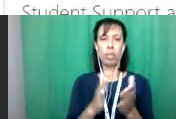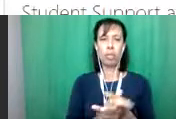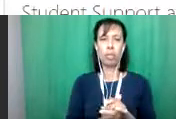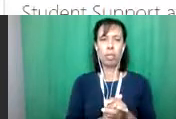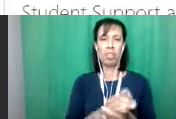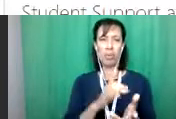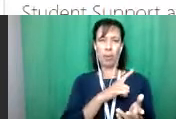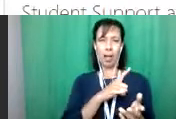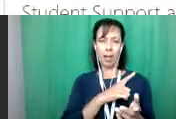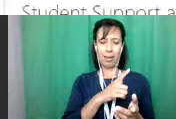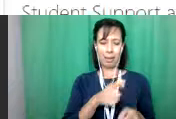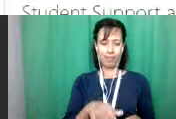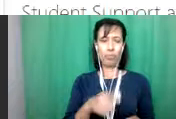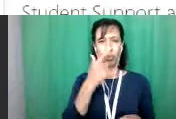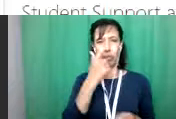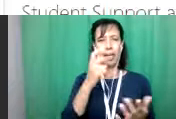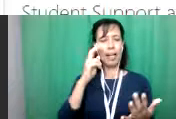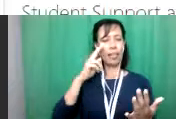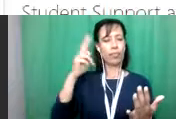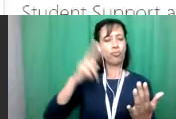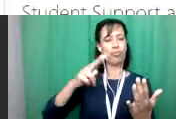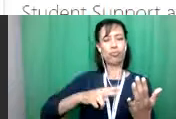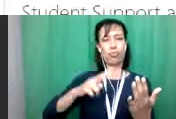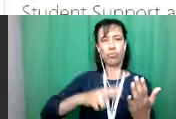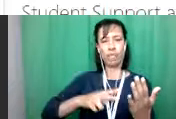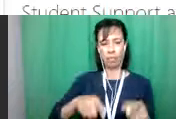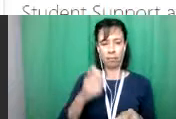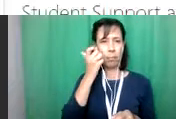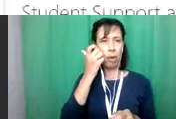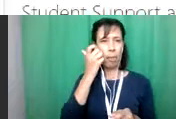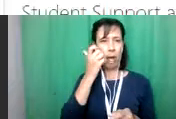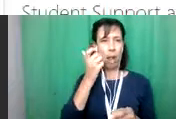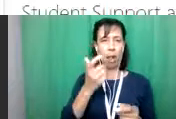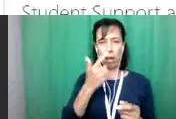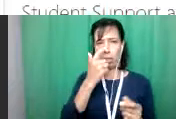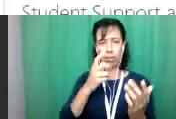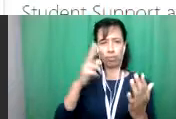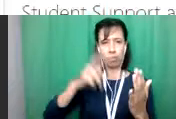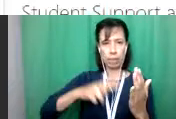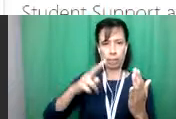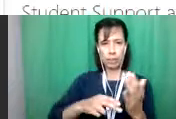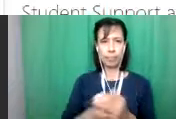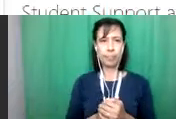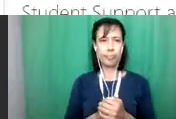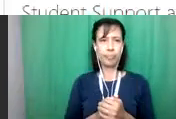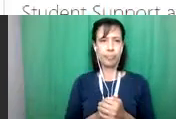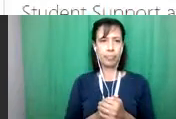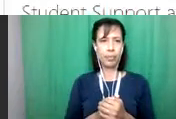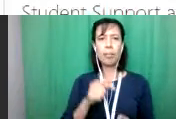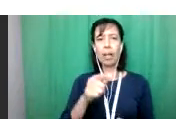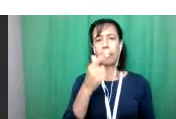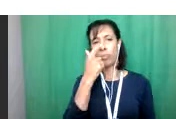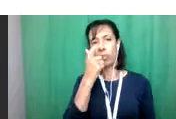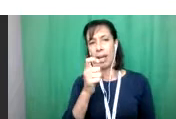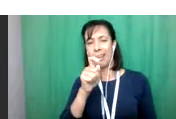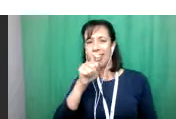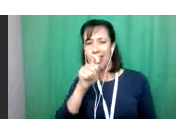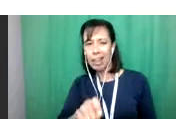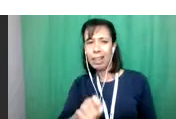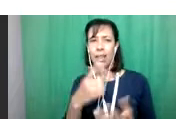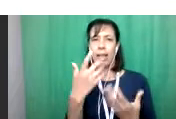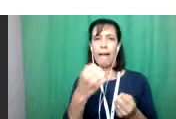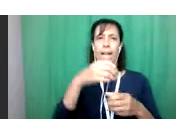friendly. You can click into that and you can just shuffle through the different sections. There's little contents